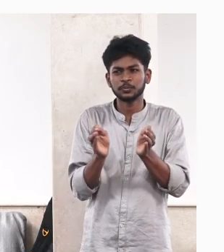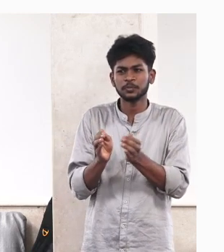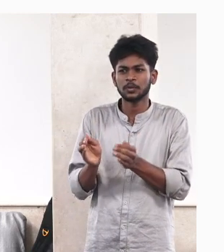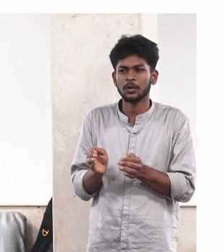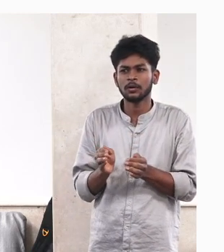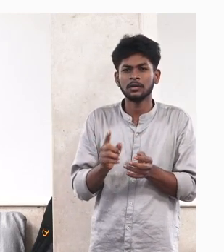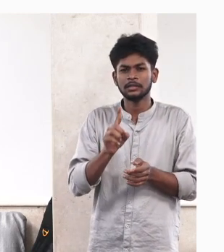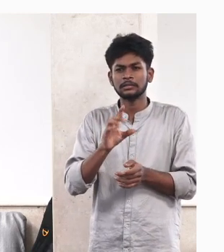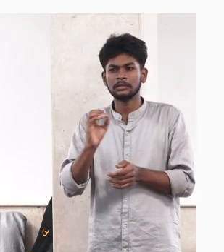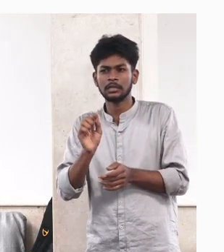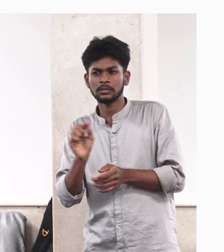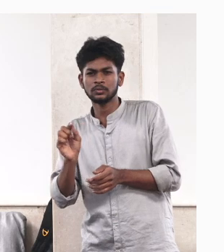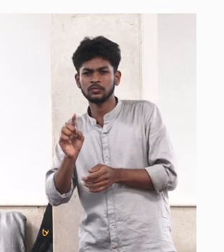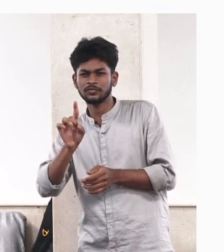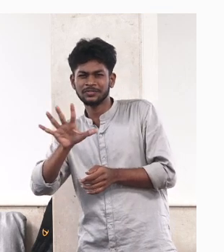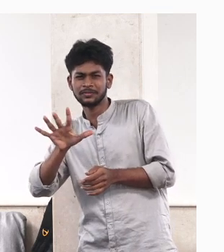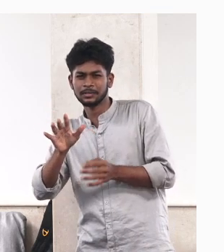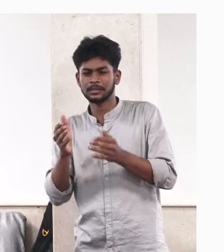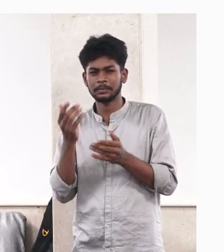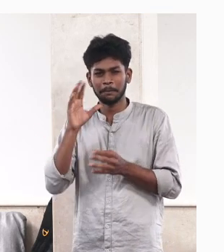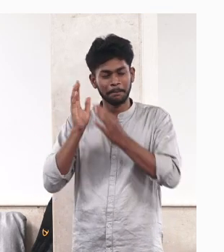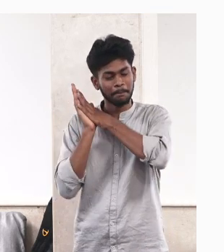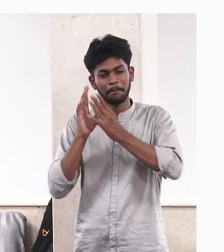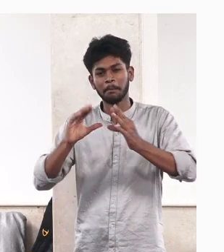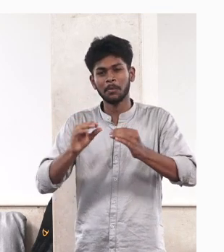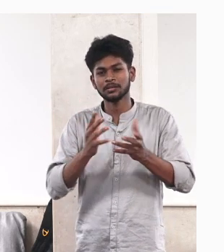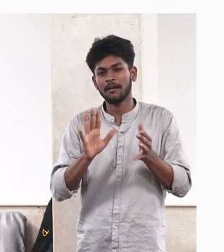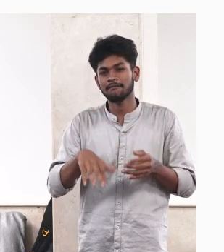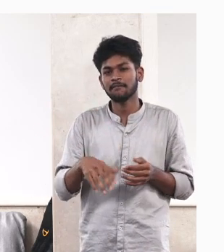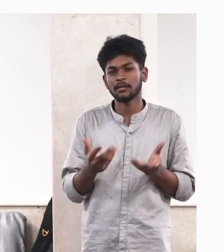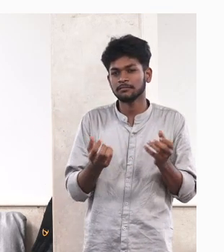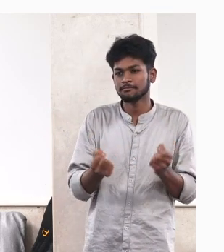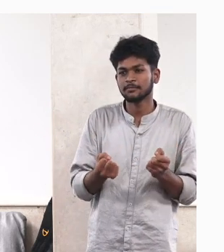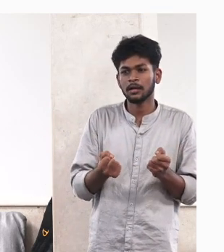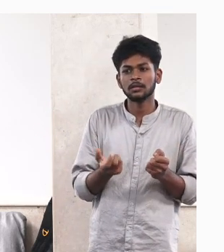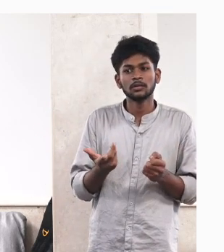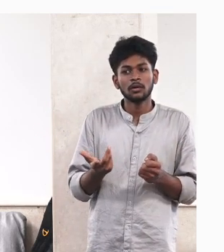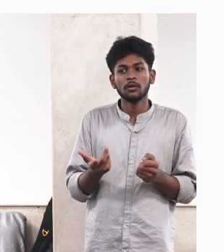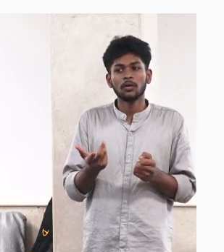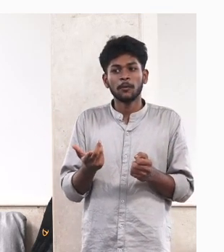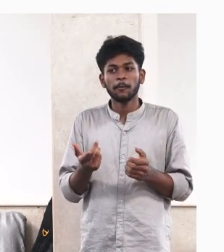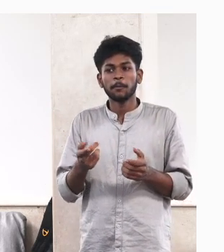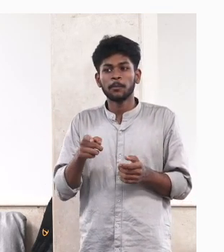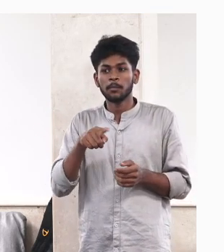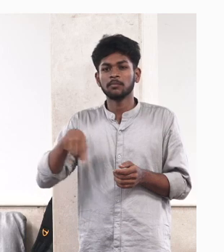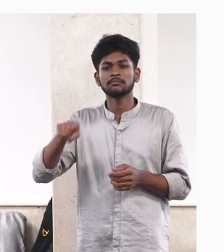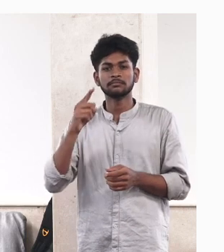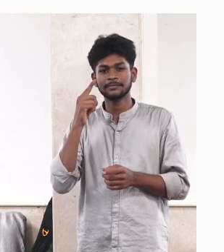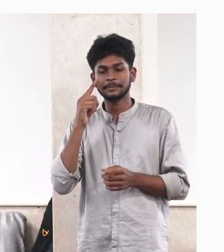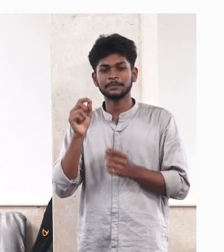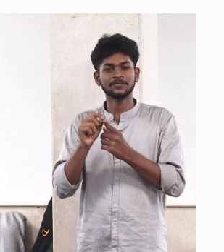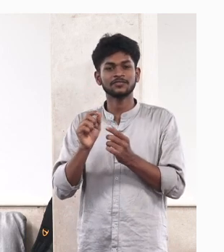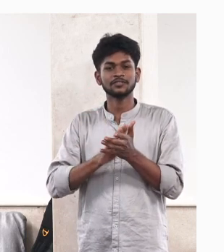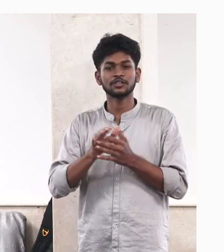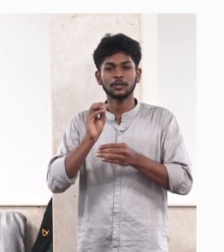10, 15 beds into some wards that are for acute. And has philosophical